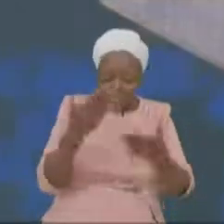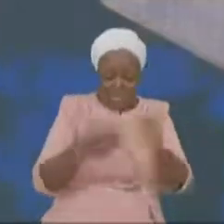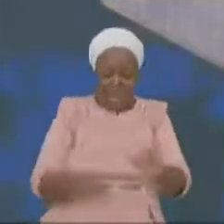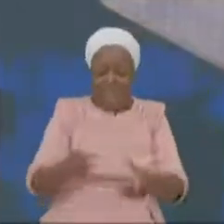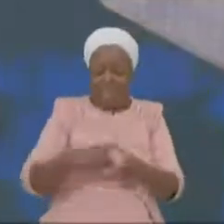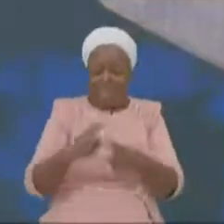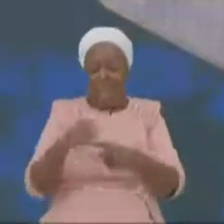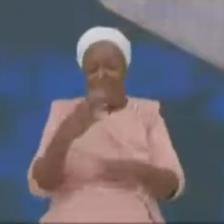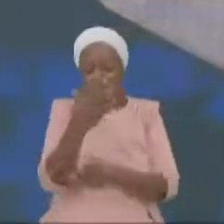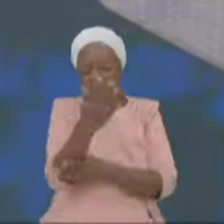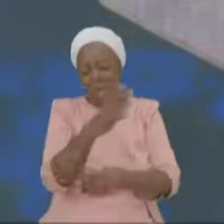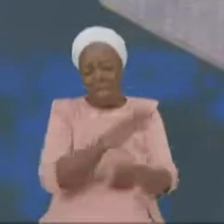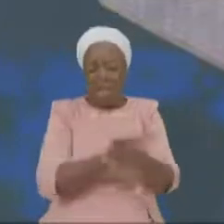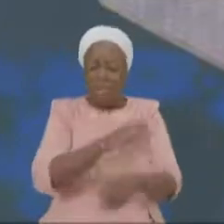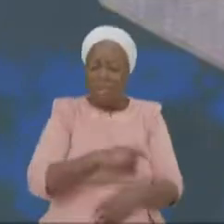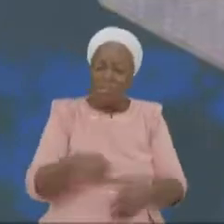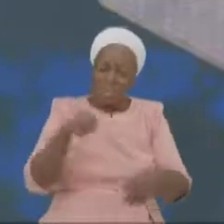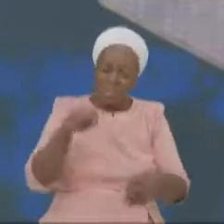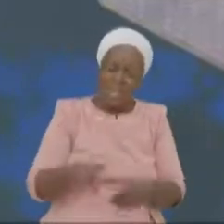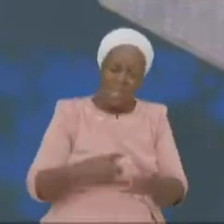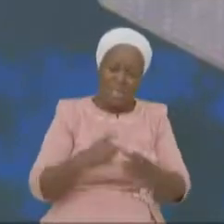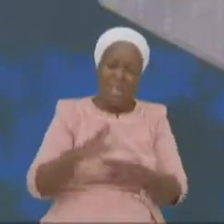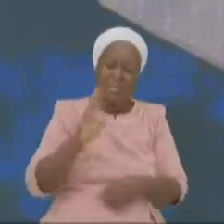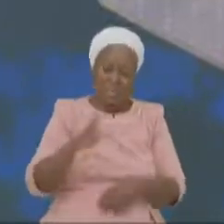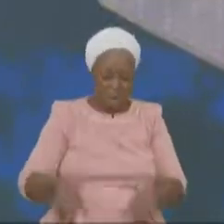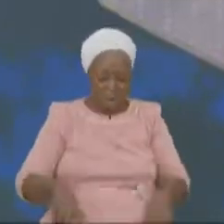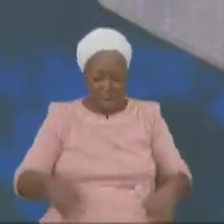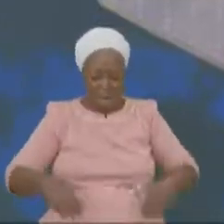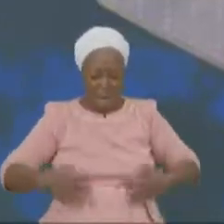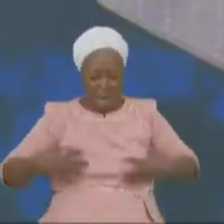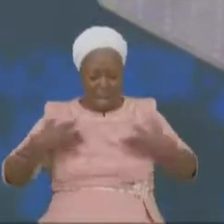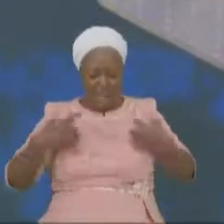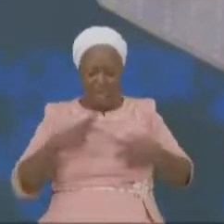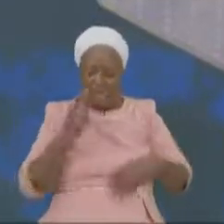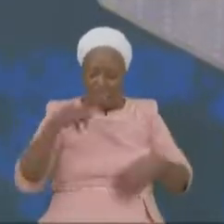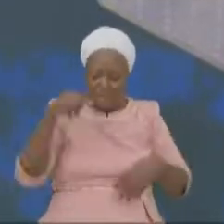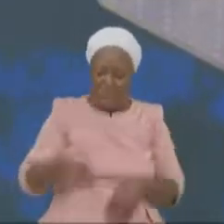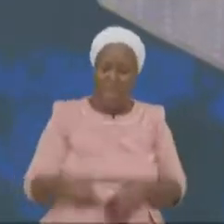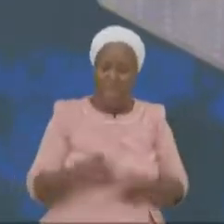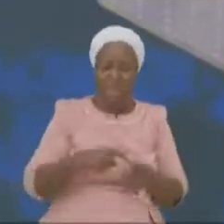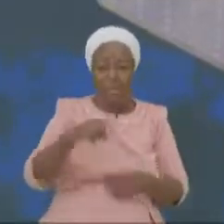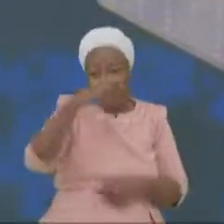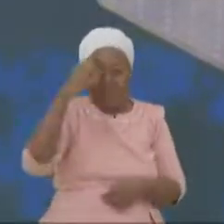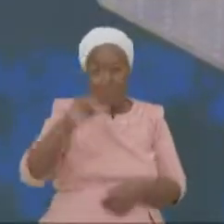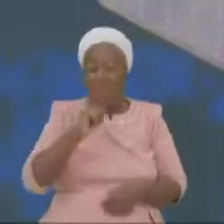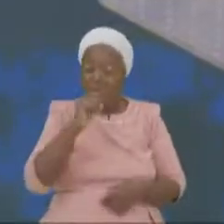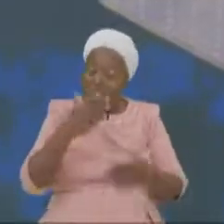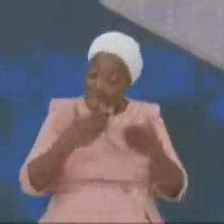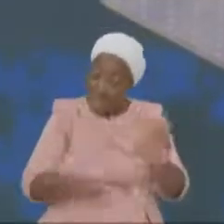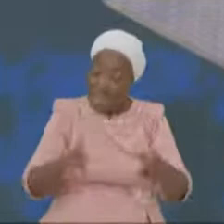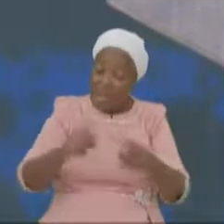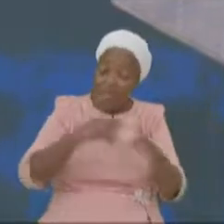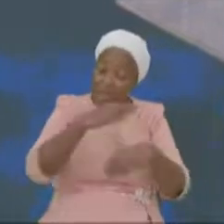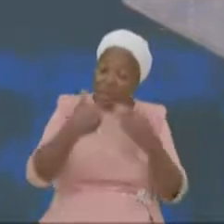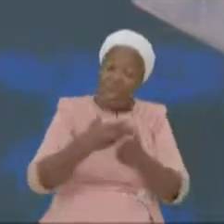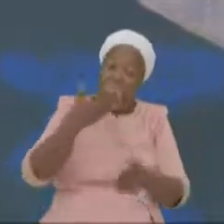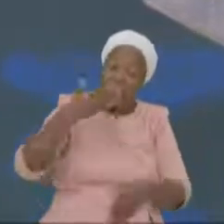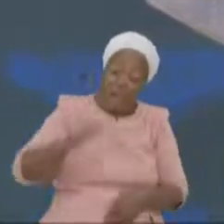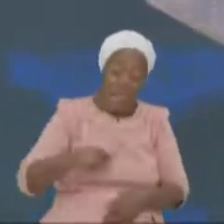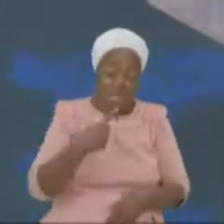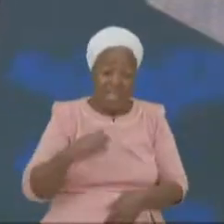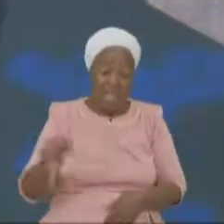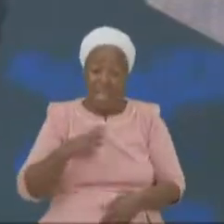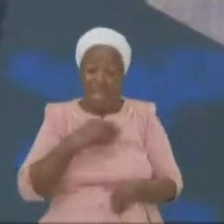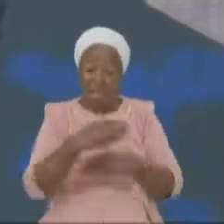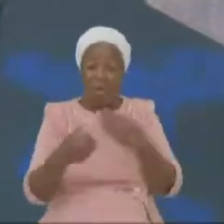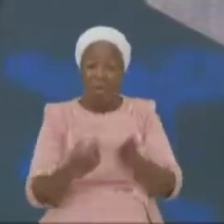your hands will be down, your life will be down, because you are not dead to the persecution and